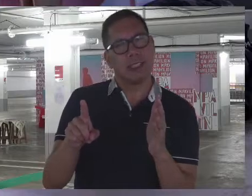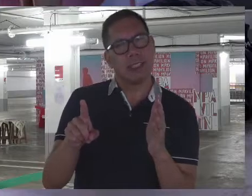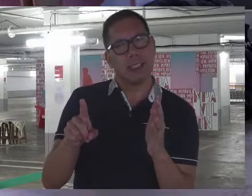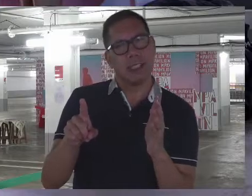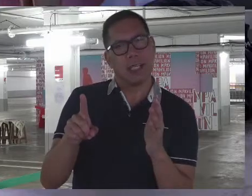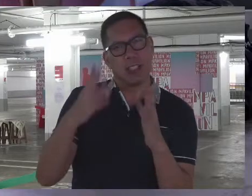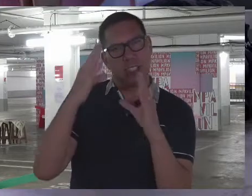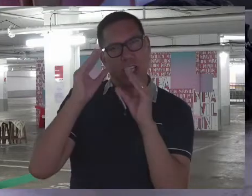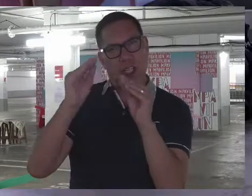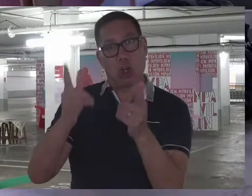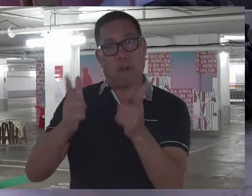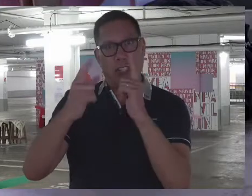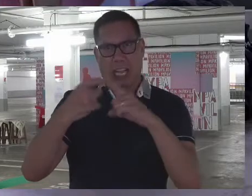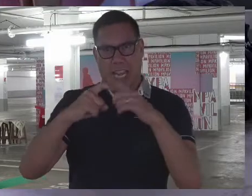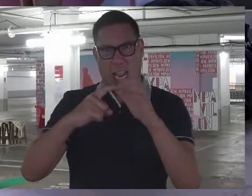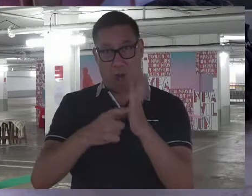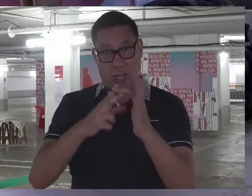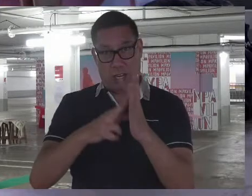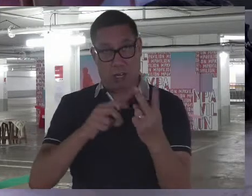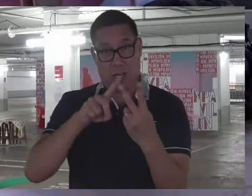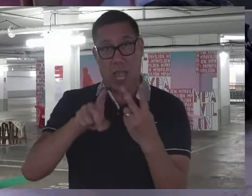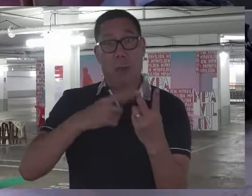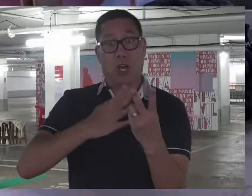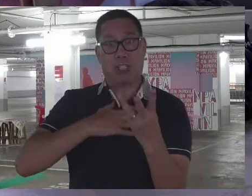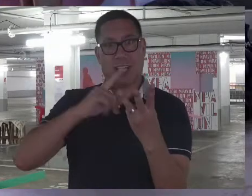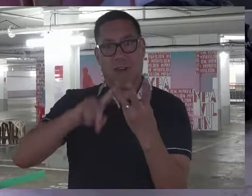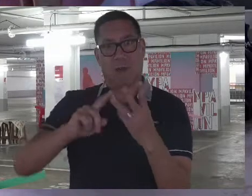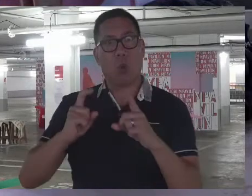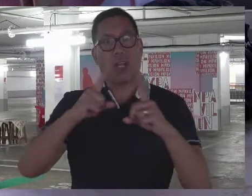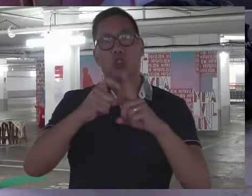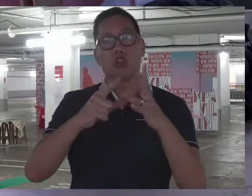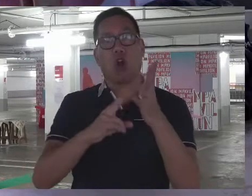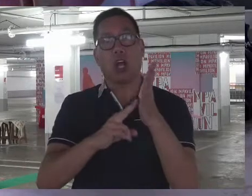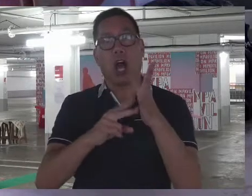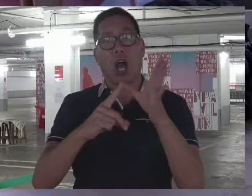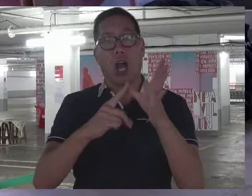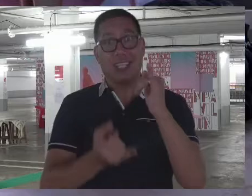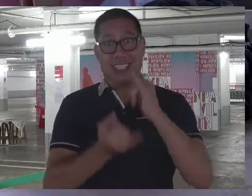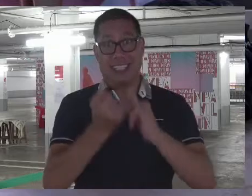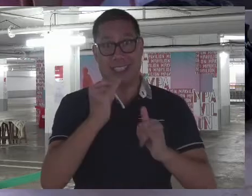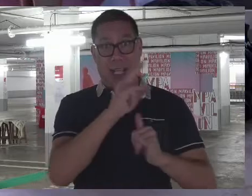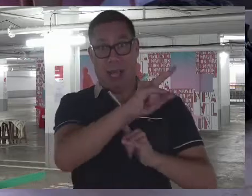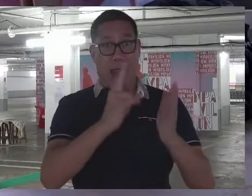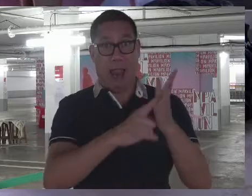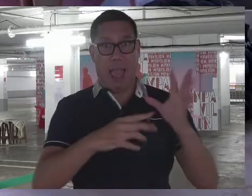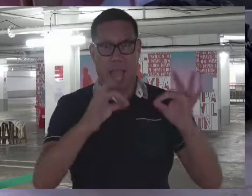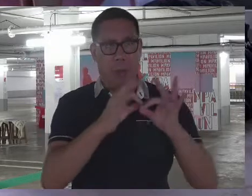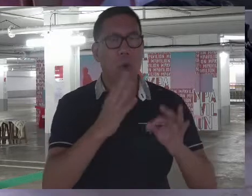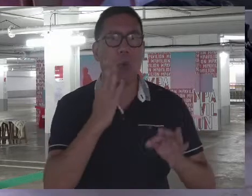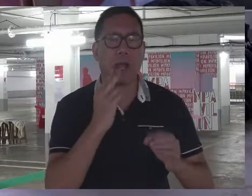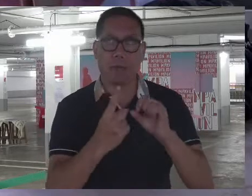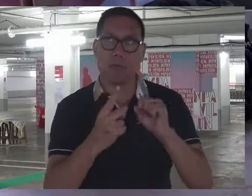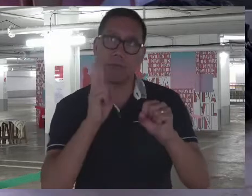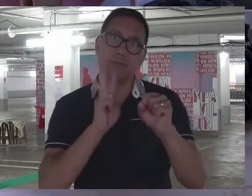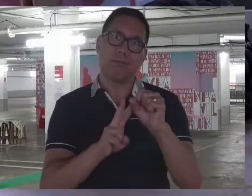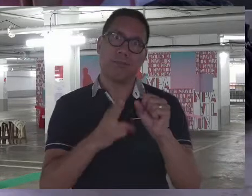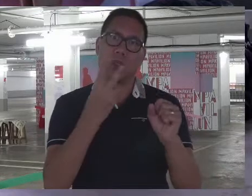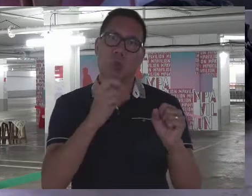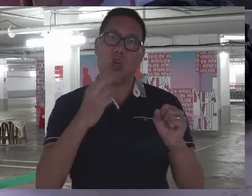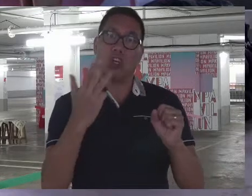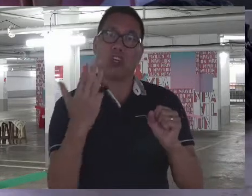officer, Karen, and myself went to Donna's lab and in 2019,